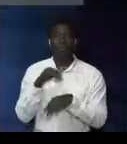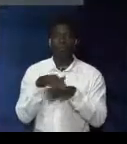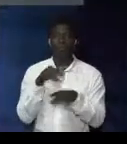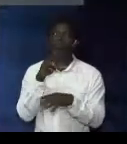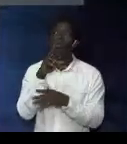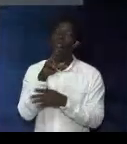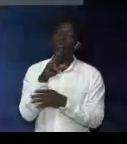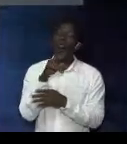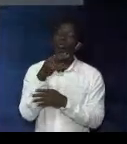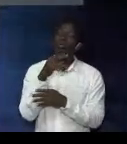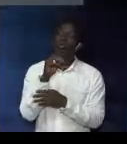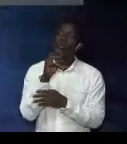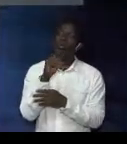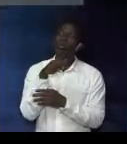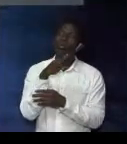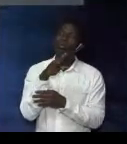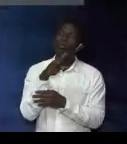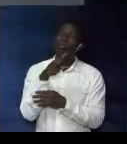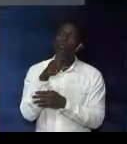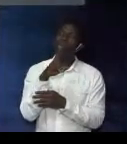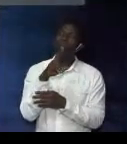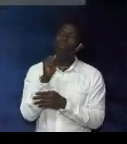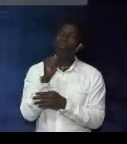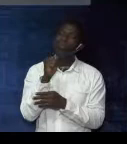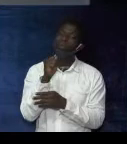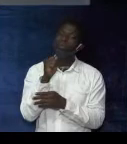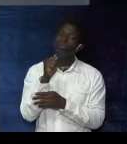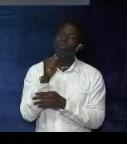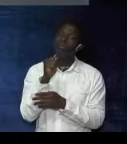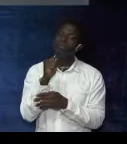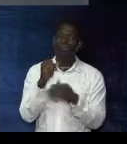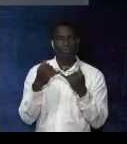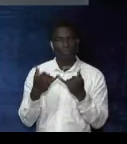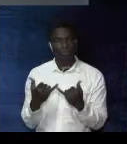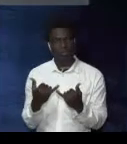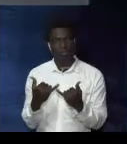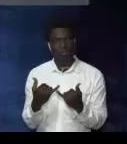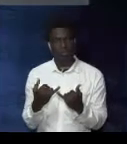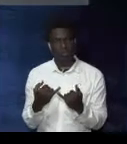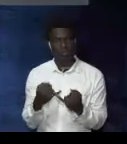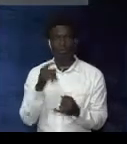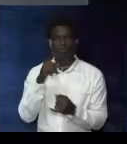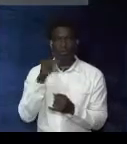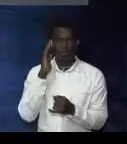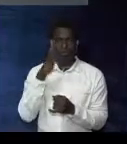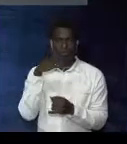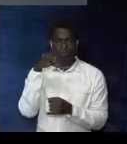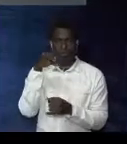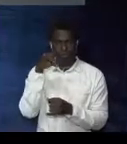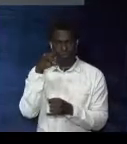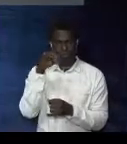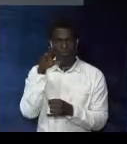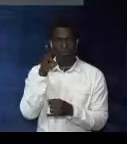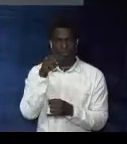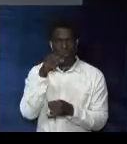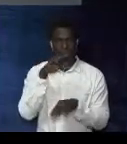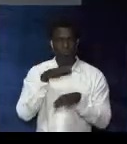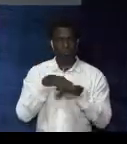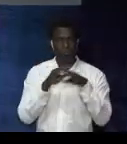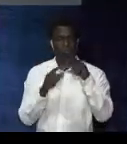It's called a rhombus. Say rhombus? Rhombus. Now, rhombus, you'll find them on the tiles as